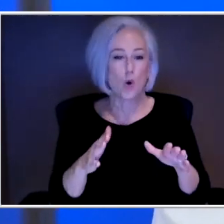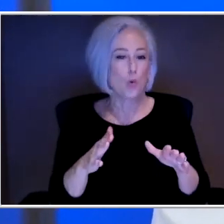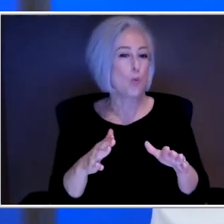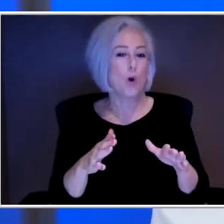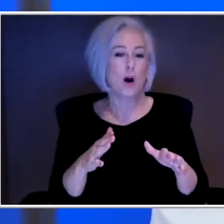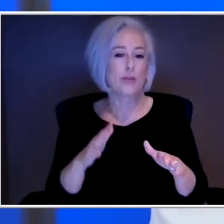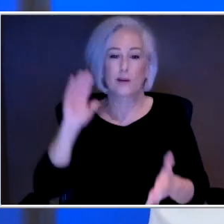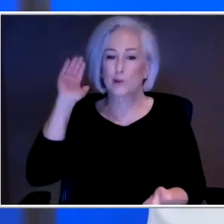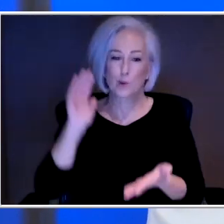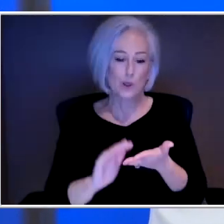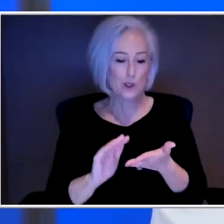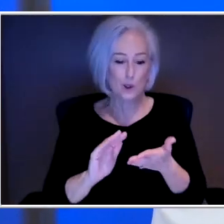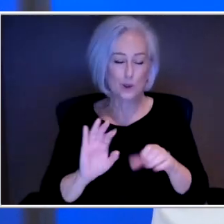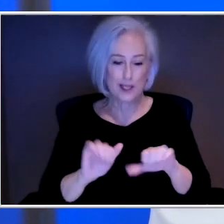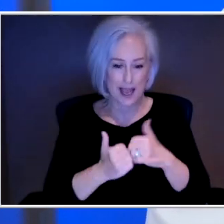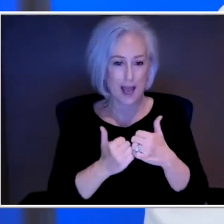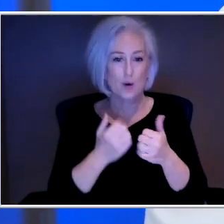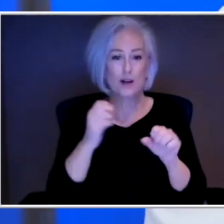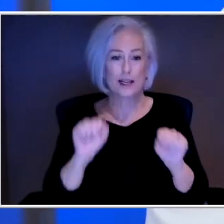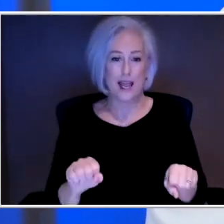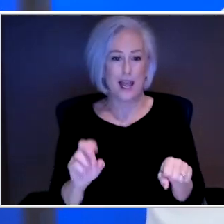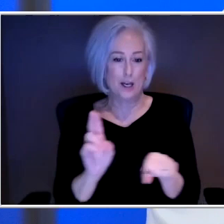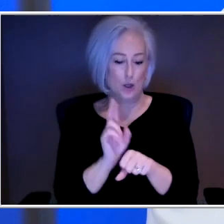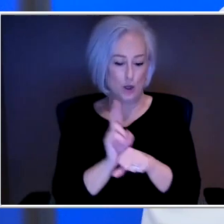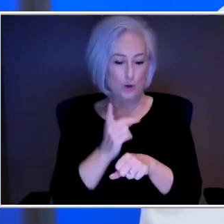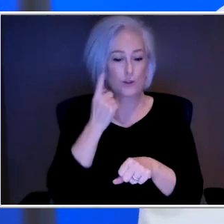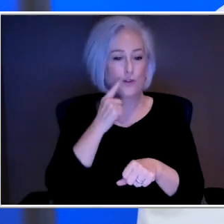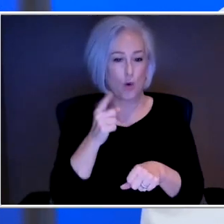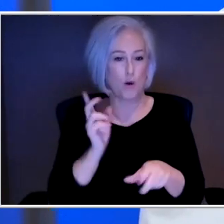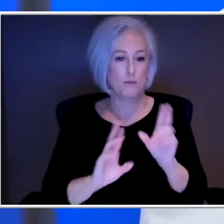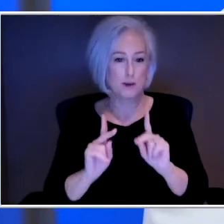it. And so, to your point, there are several ketamine clinics